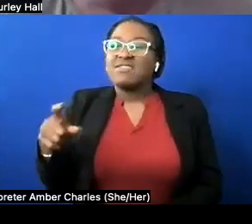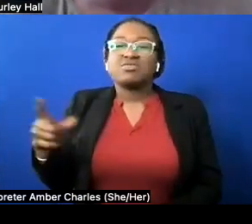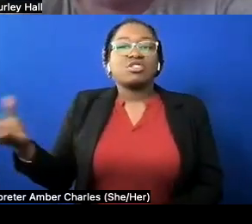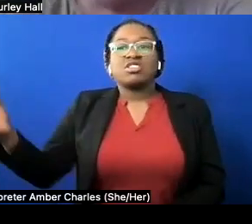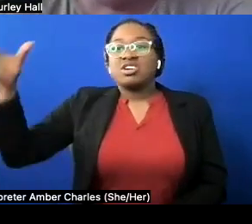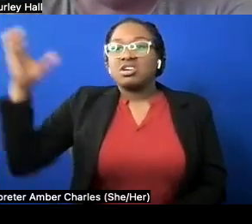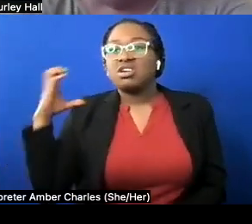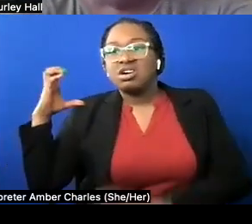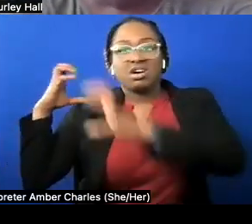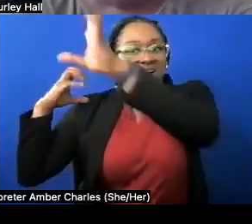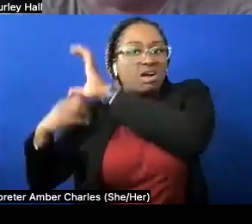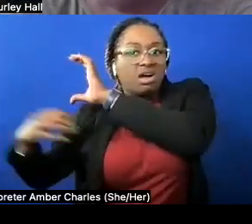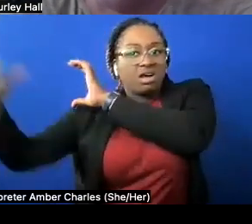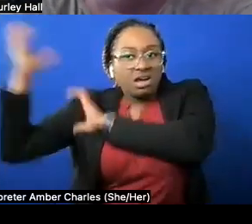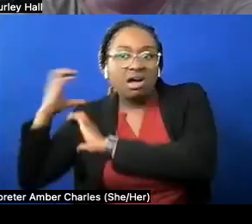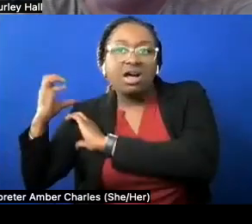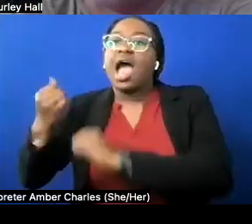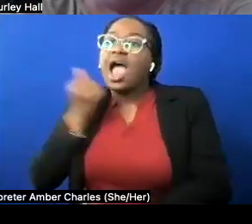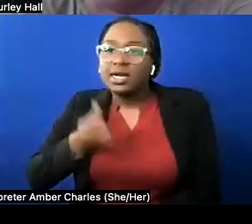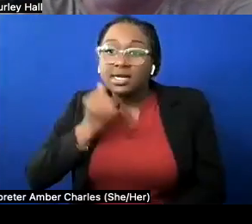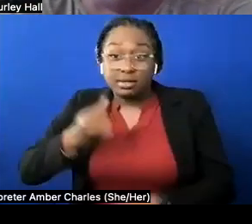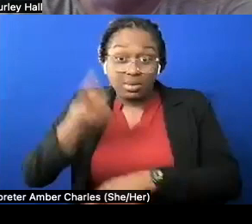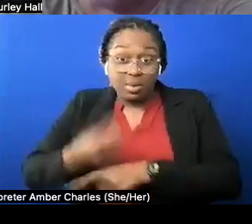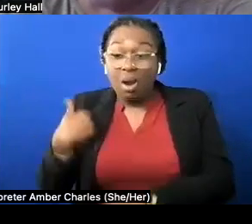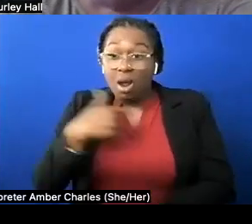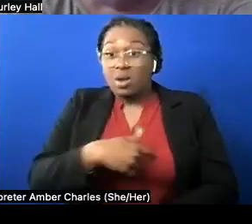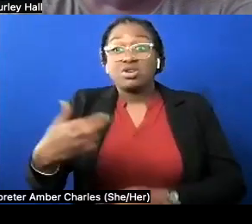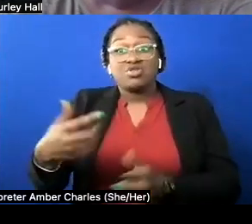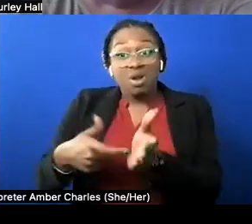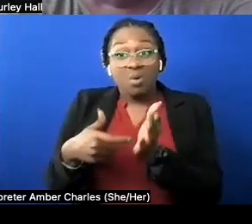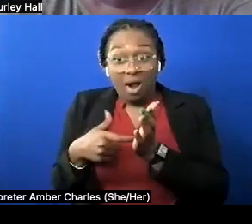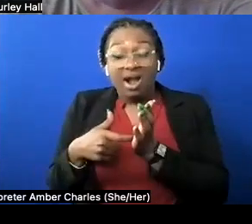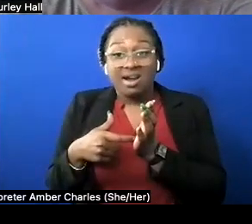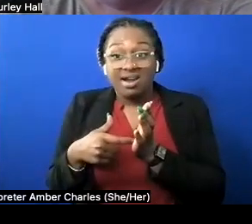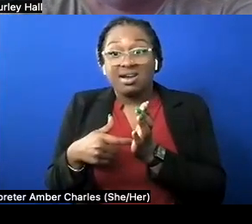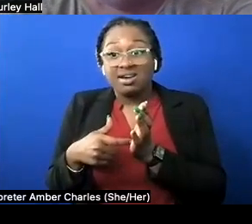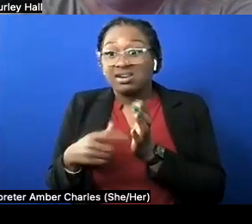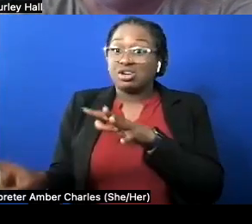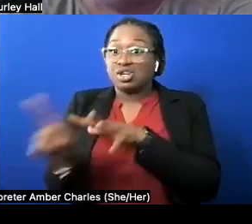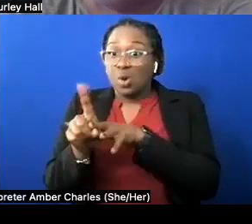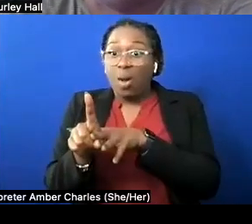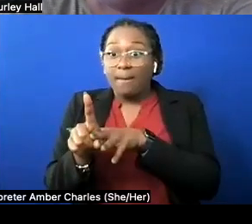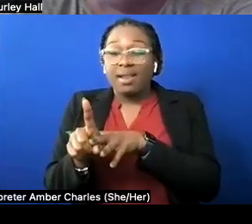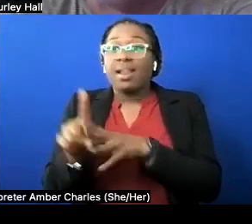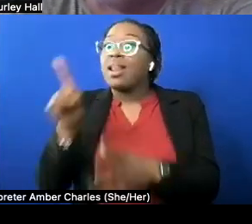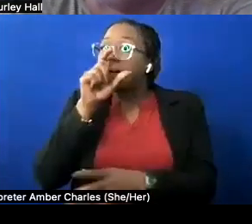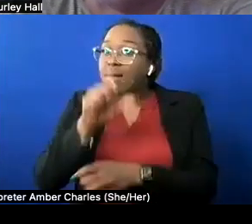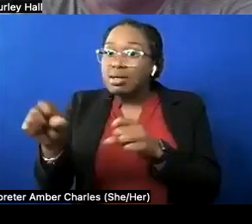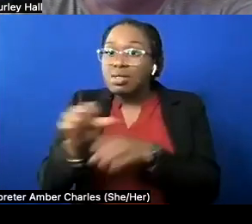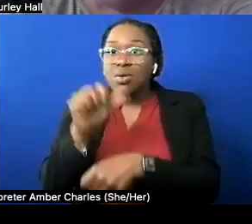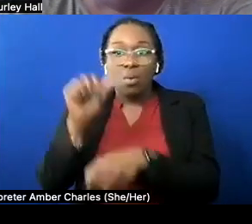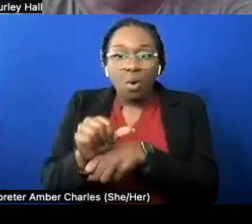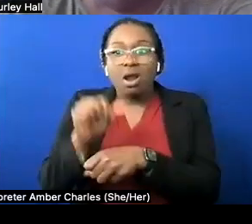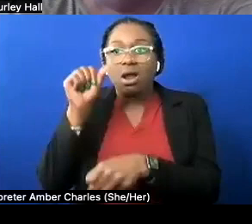day in, day out, and we are so often required to show up like literal workhorses and